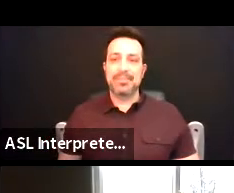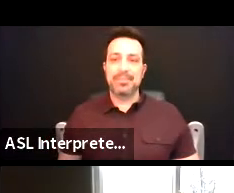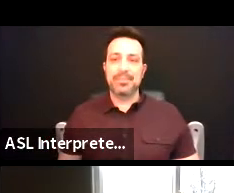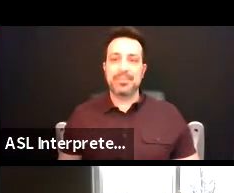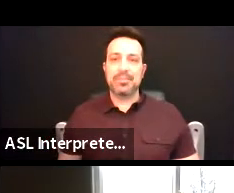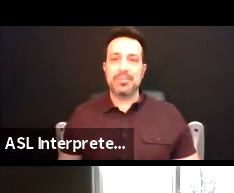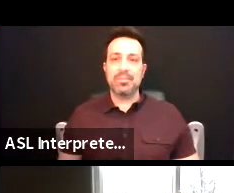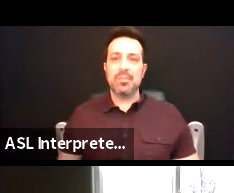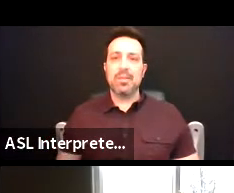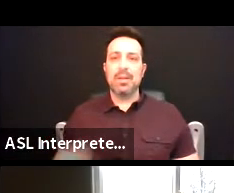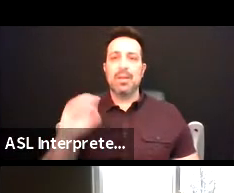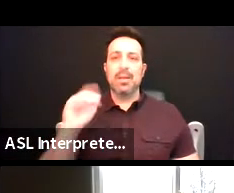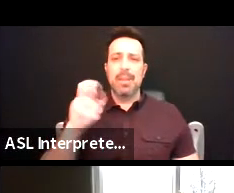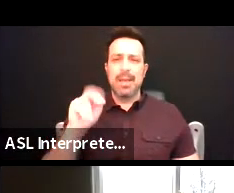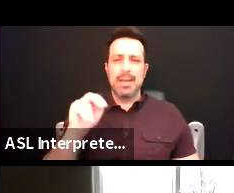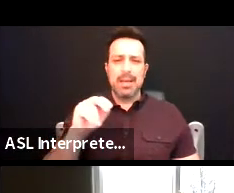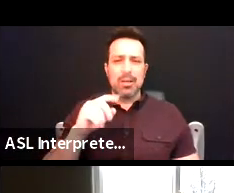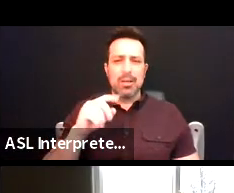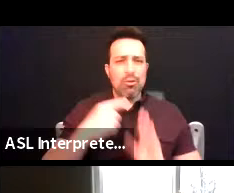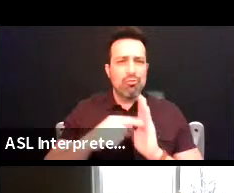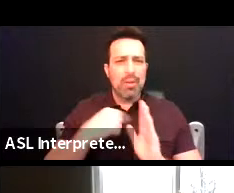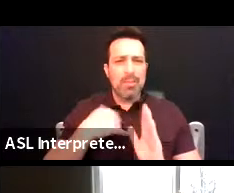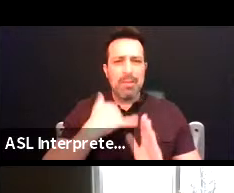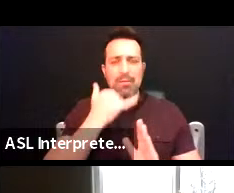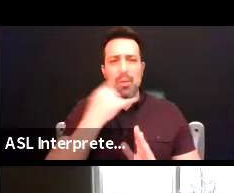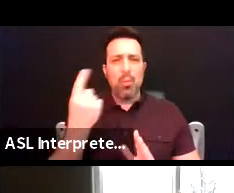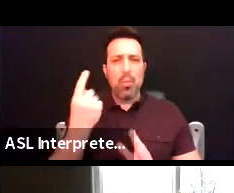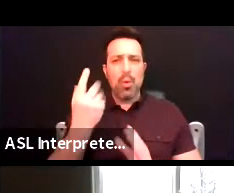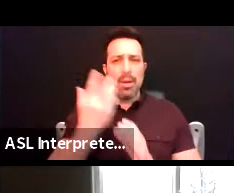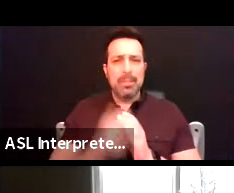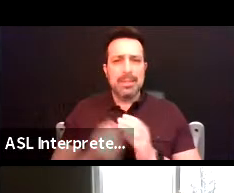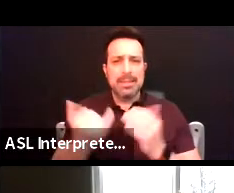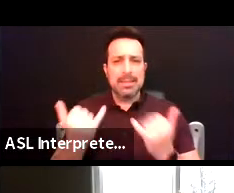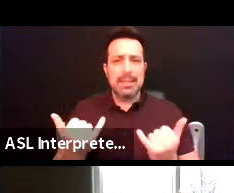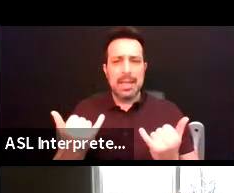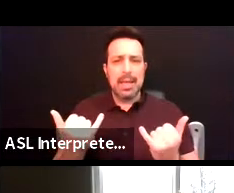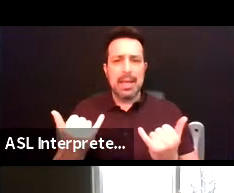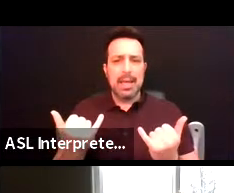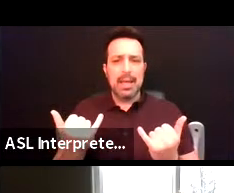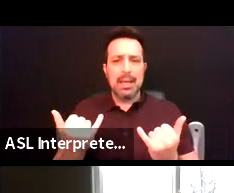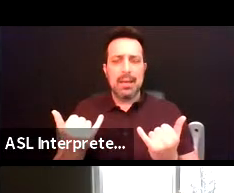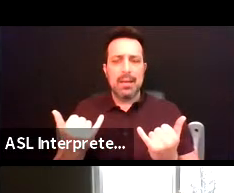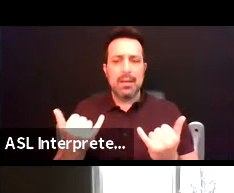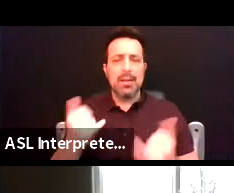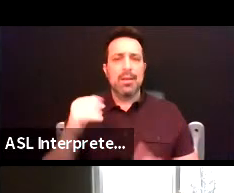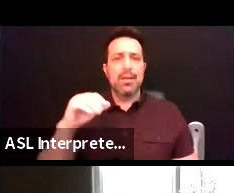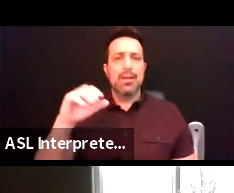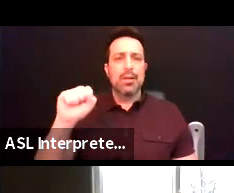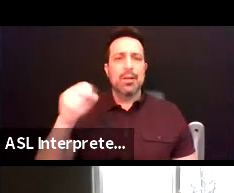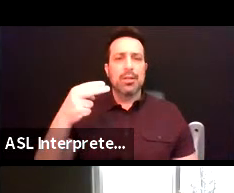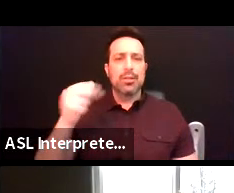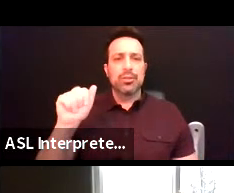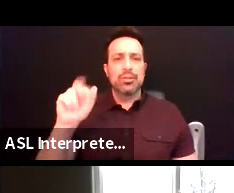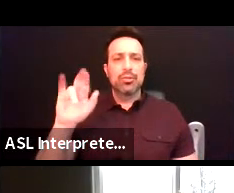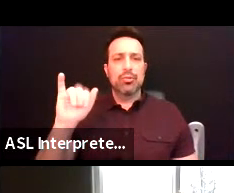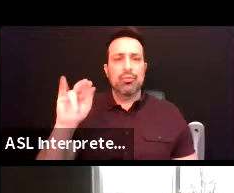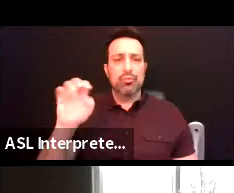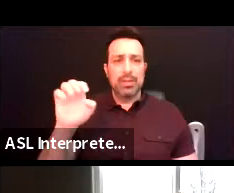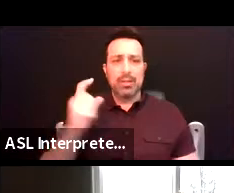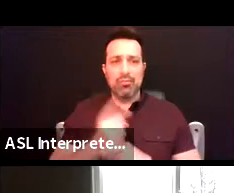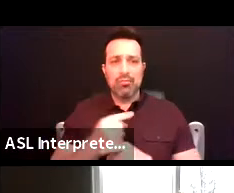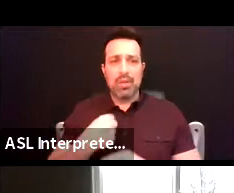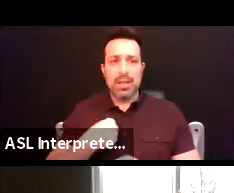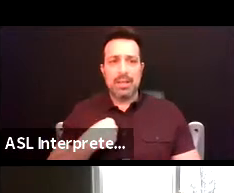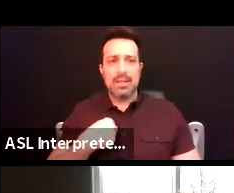I believe, Shelly, correct me if I'm wrong, I believe the only one we are missing today, the only person we are missing today is Shireen. Is that true?